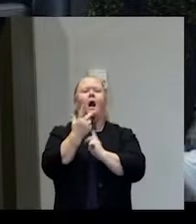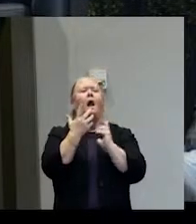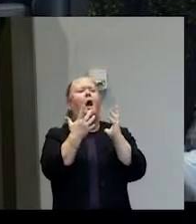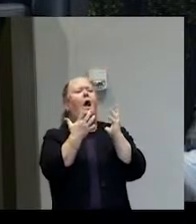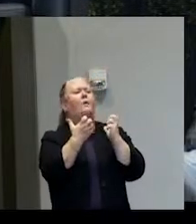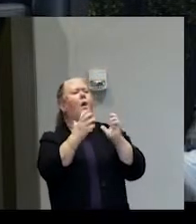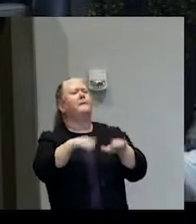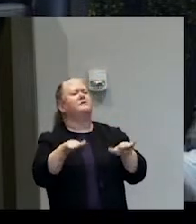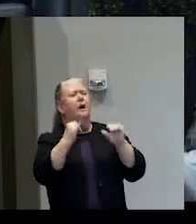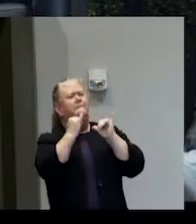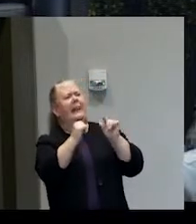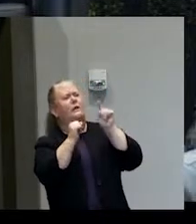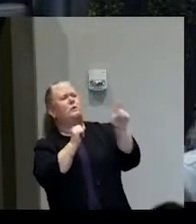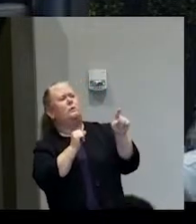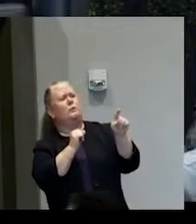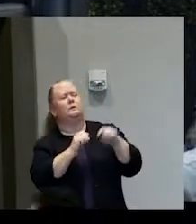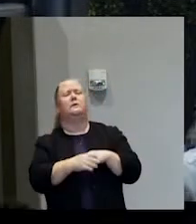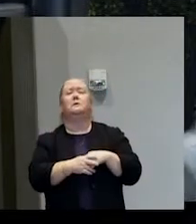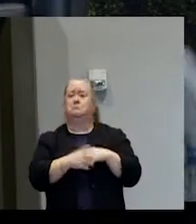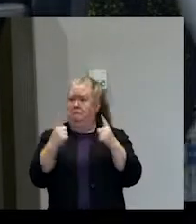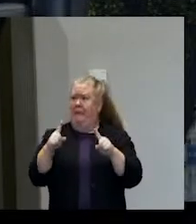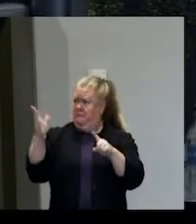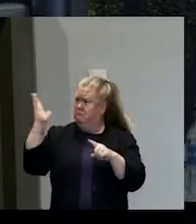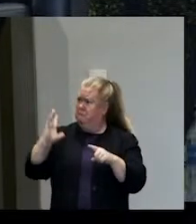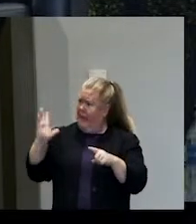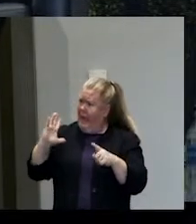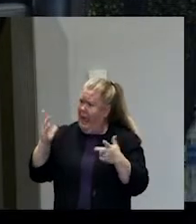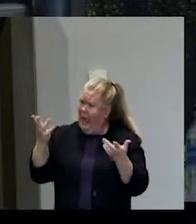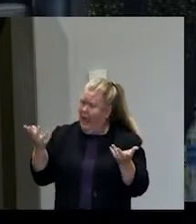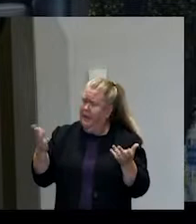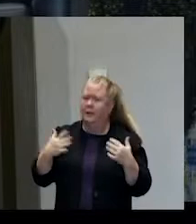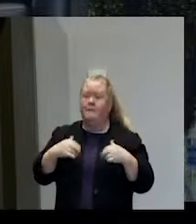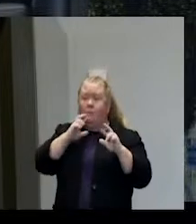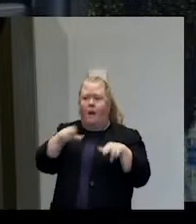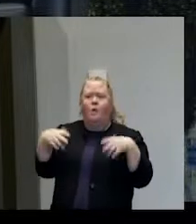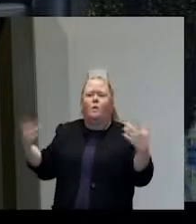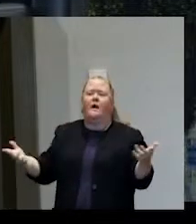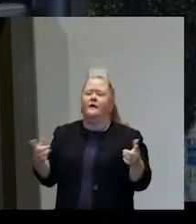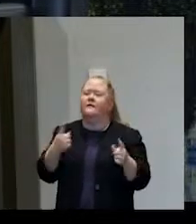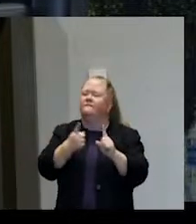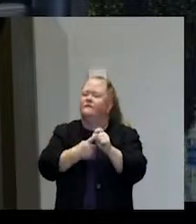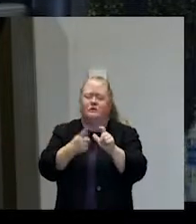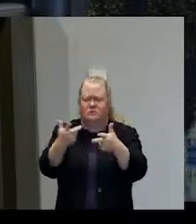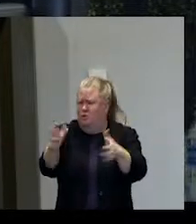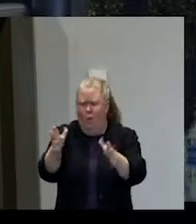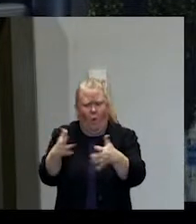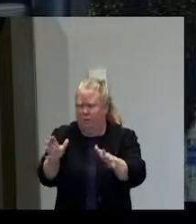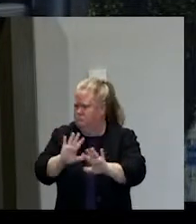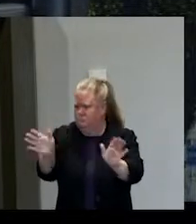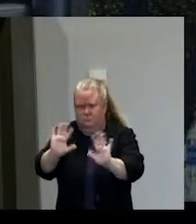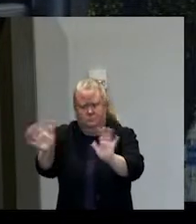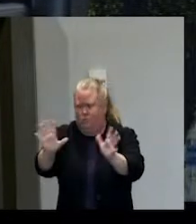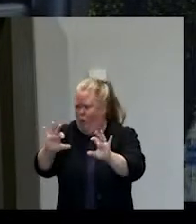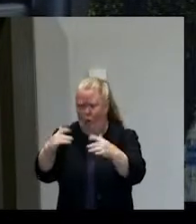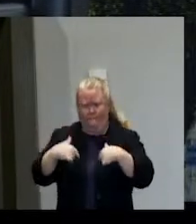my child to be like you. That's happened to me in the past. And my response to that is, first off, you don't want that.